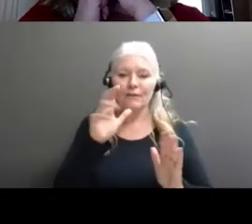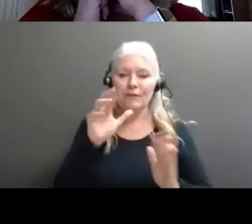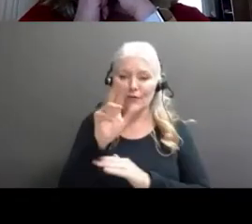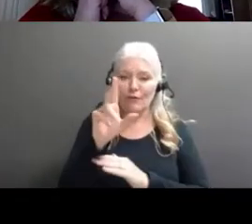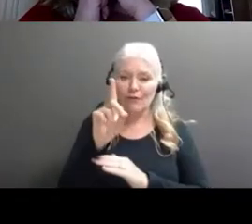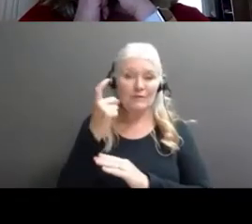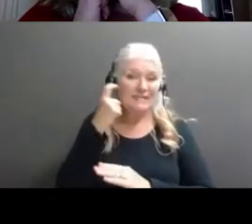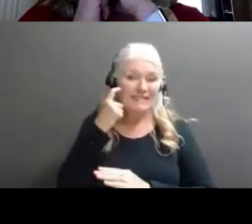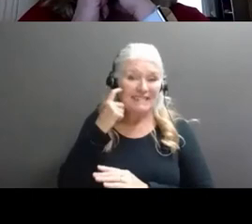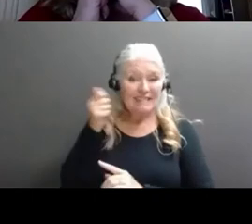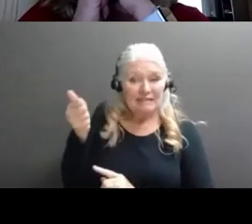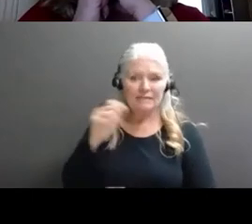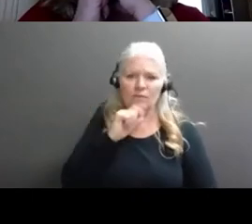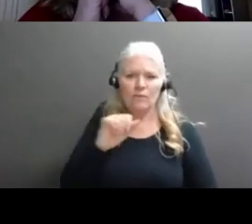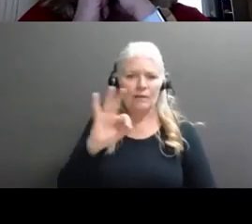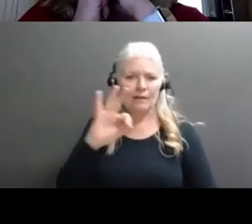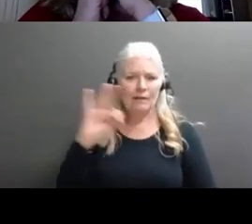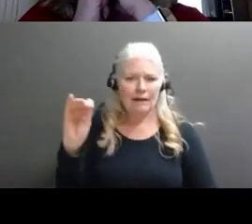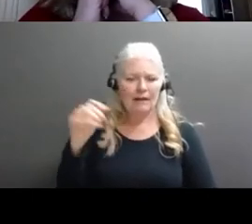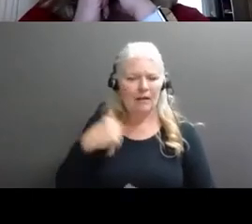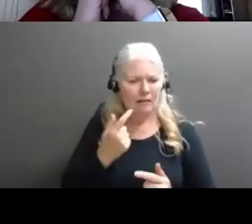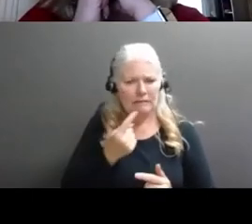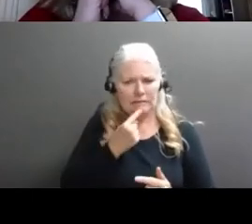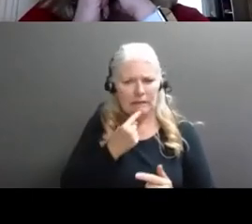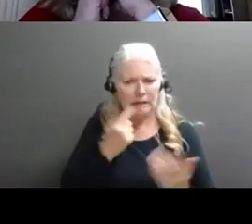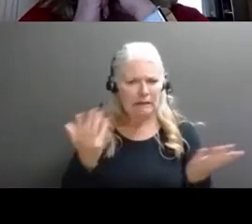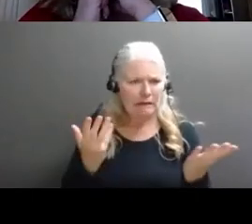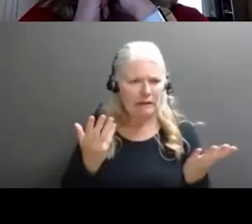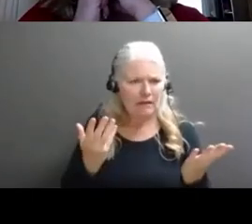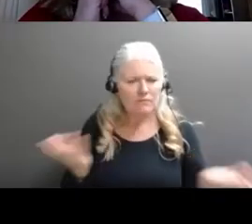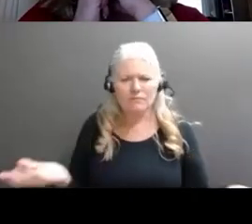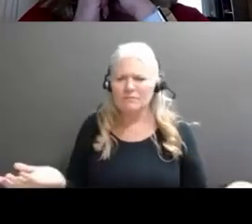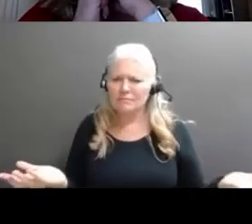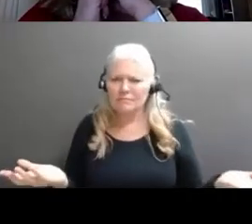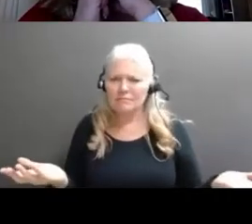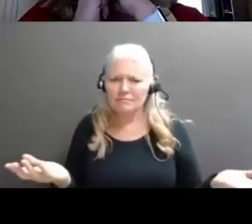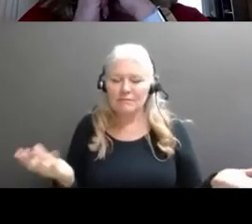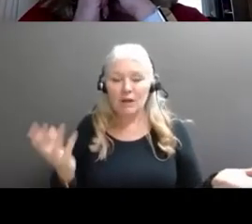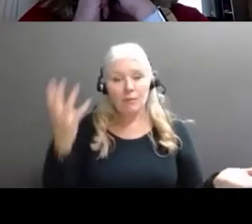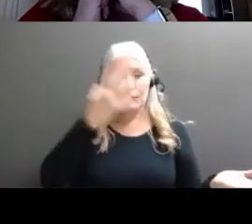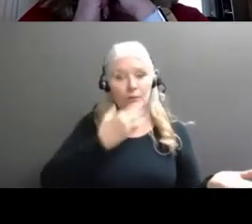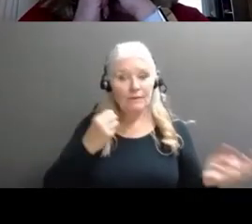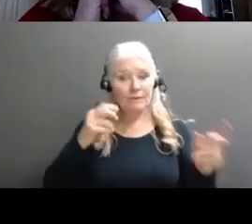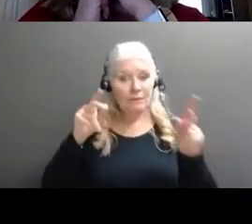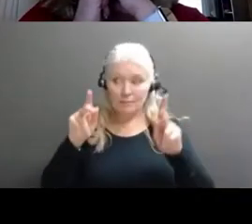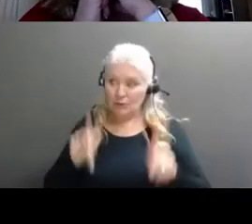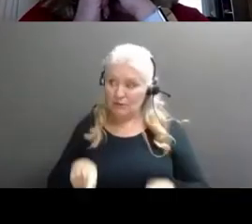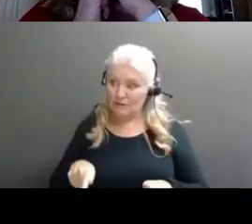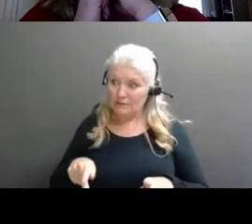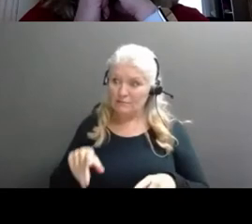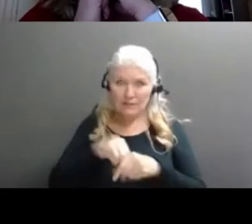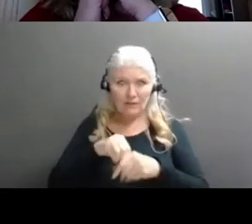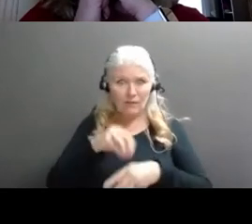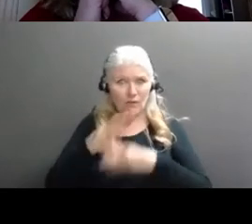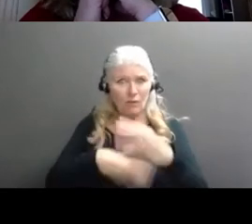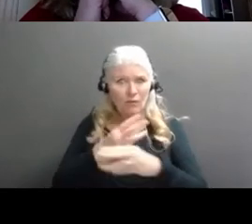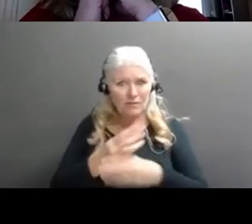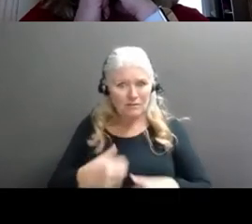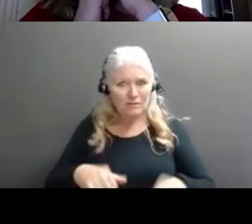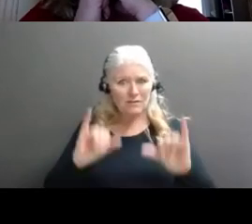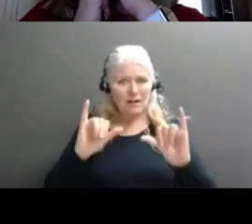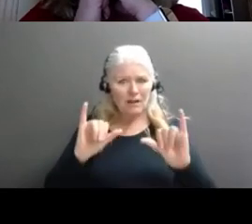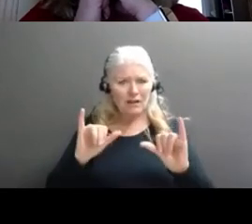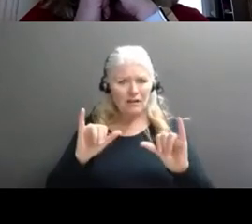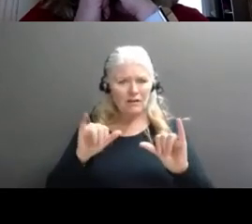Like a beautiful person who's in the world, and what am I going to say? Oh my goodness. Like talk